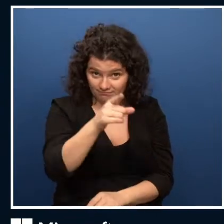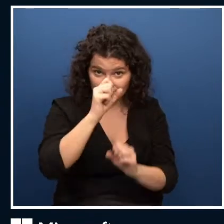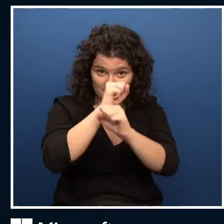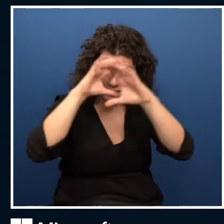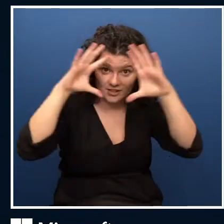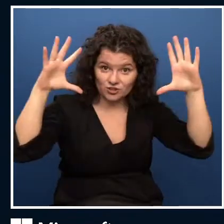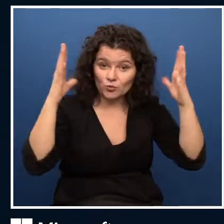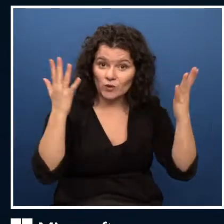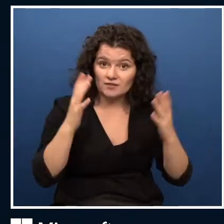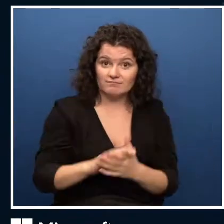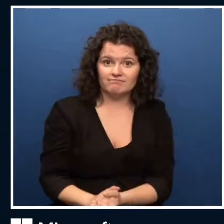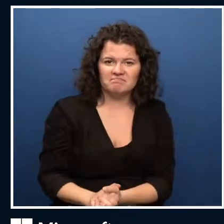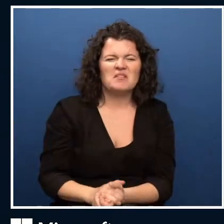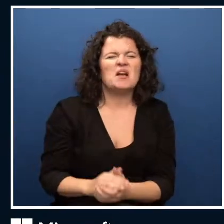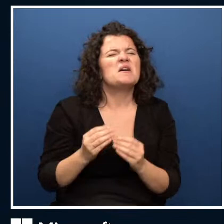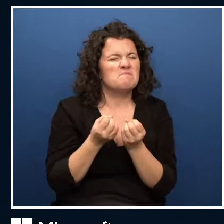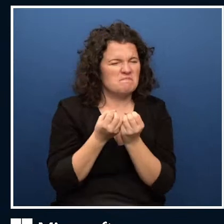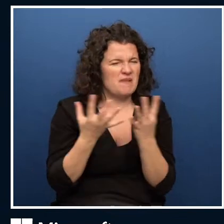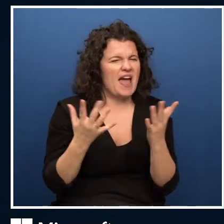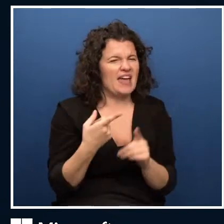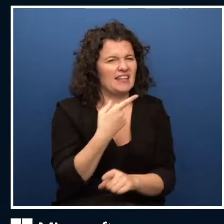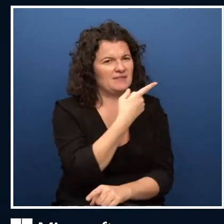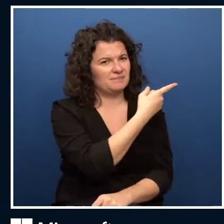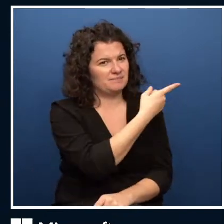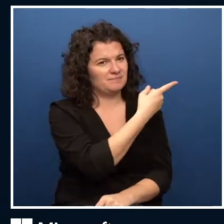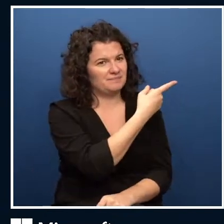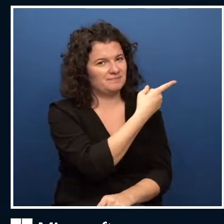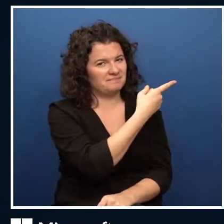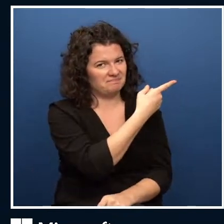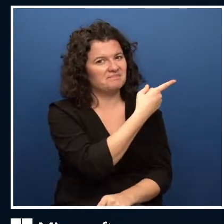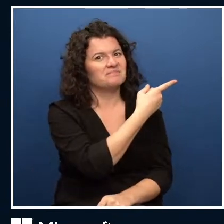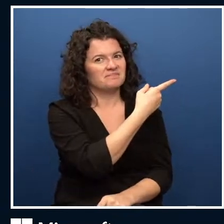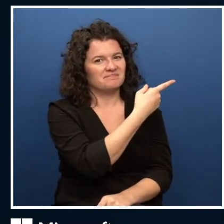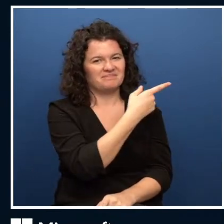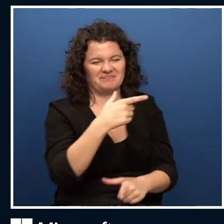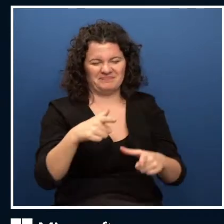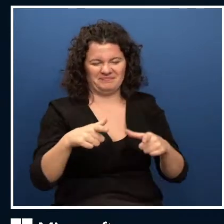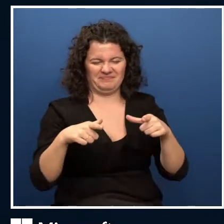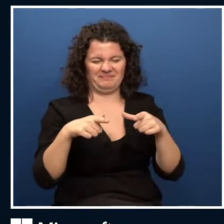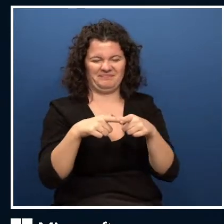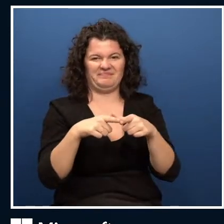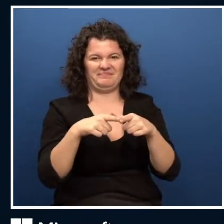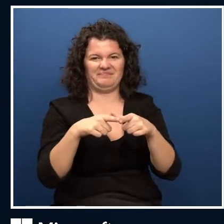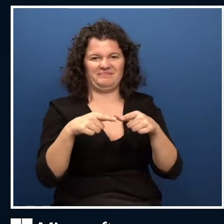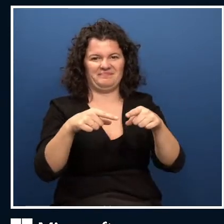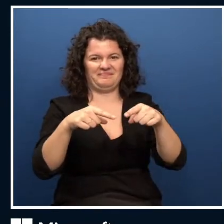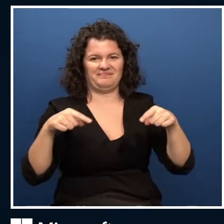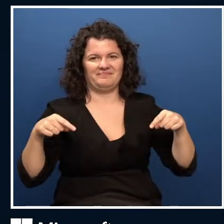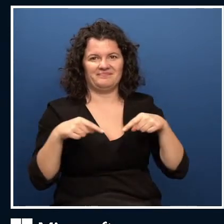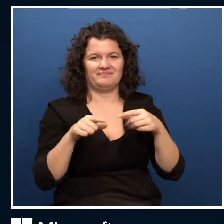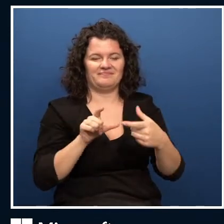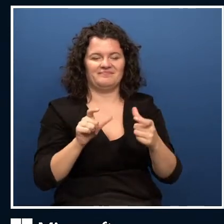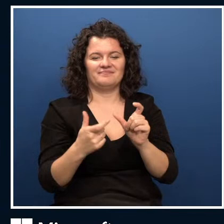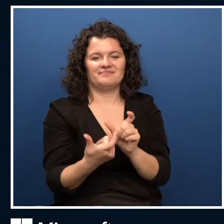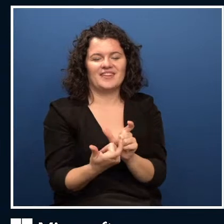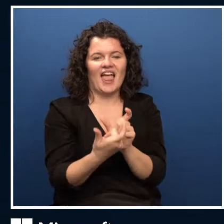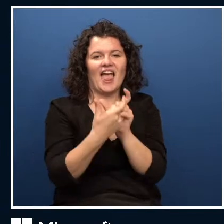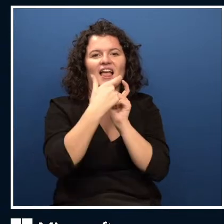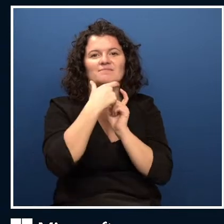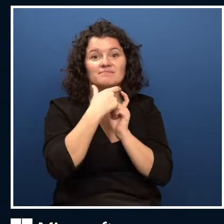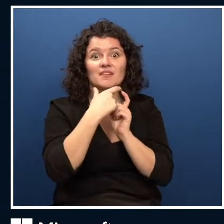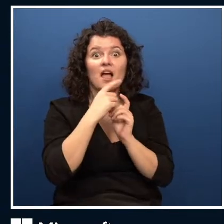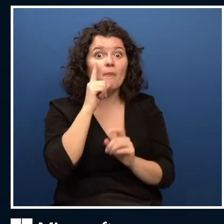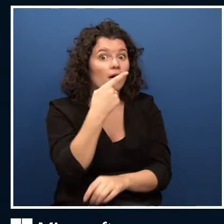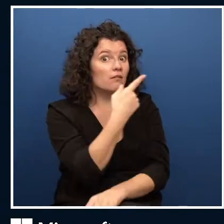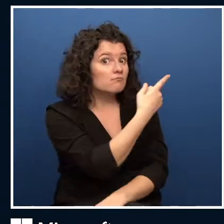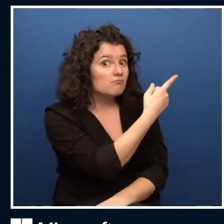Most of us thought about this, including me, a triangular slice of pizza, but well, this classifies